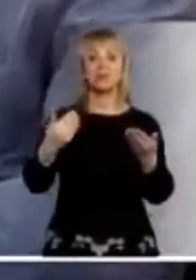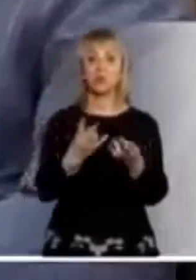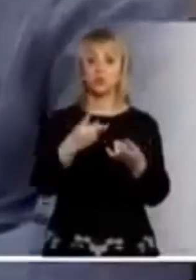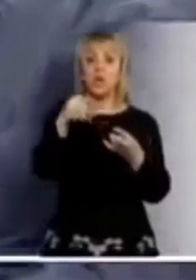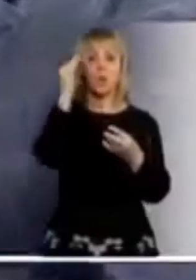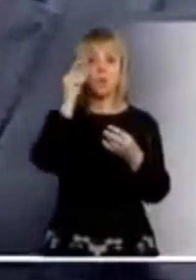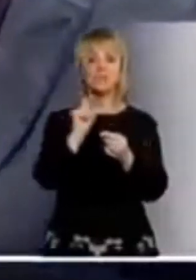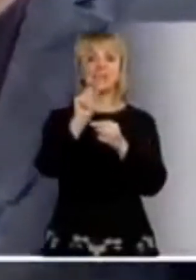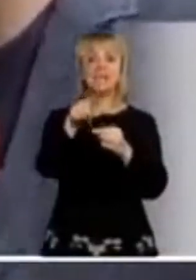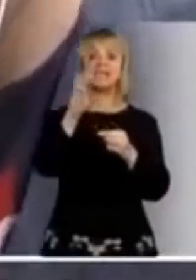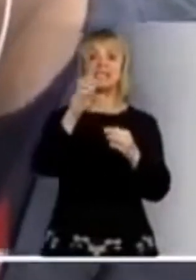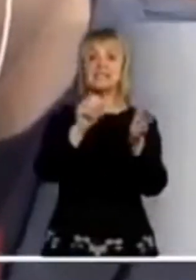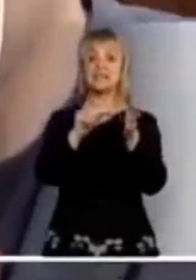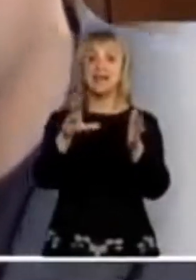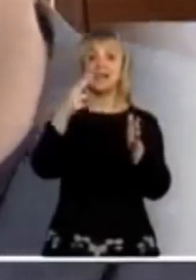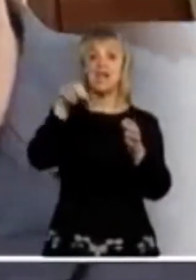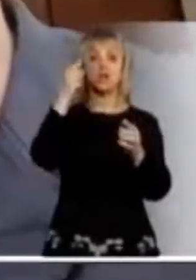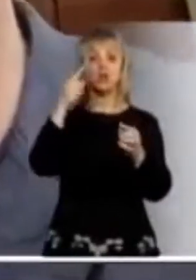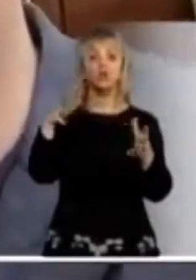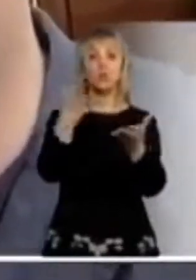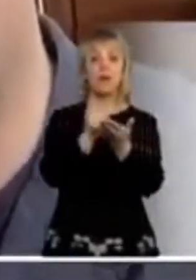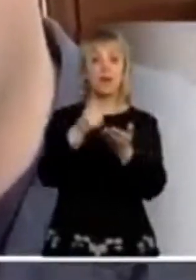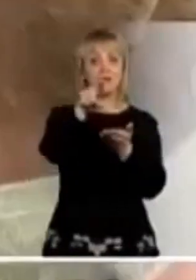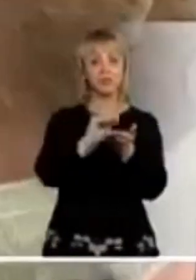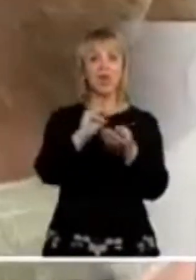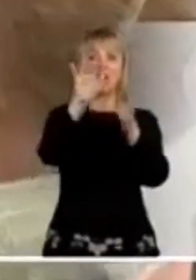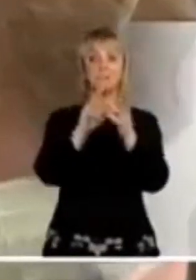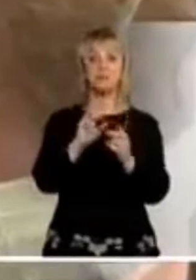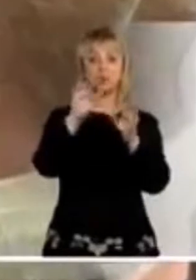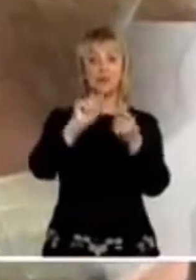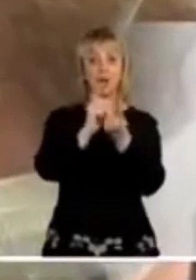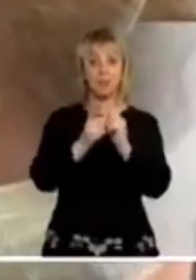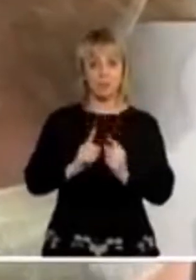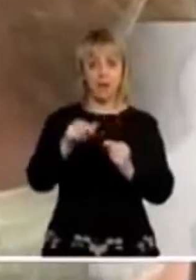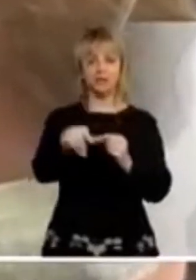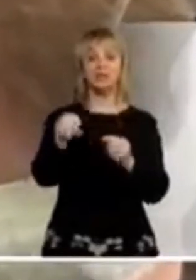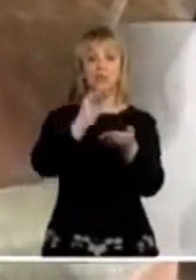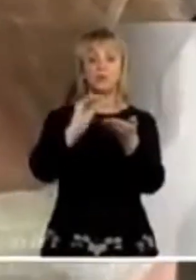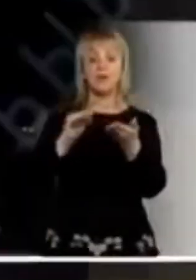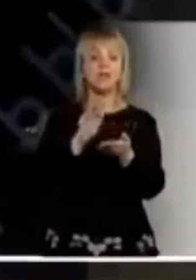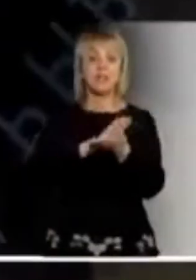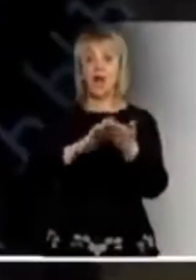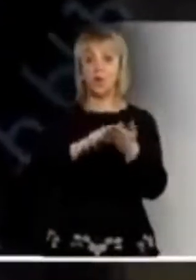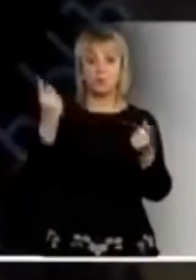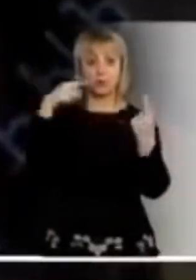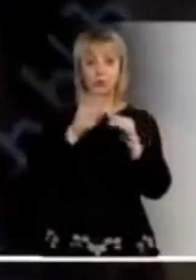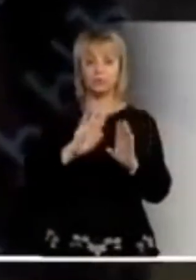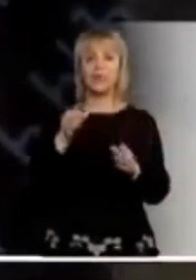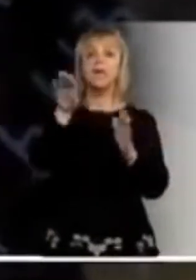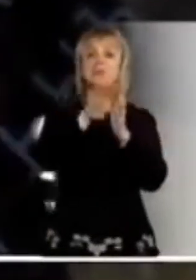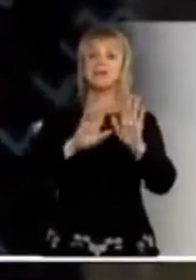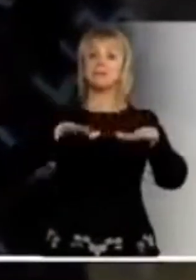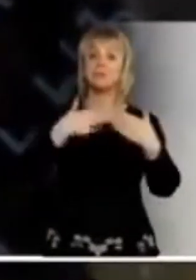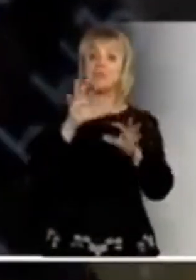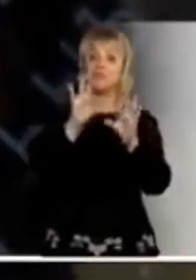desired one appears, the brain sends a signal, the electrodes capture it, the computer processes it, and the letter is printed. No